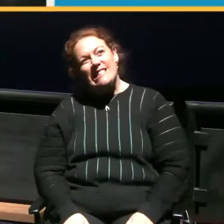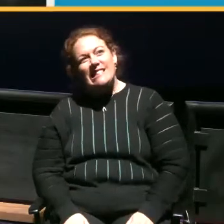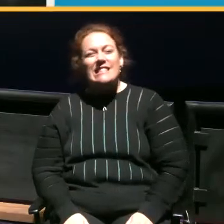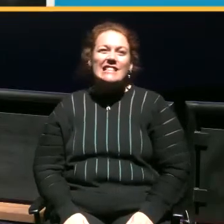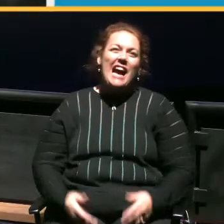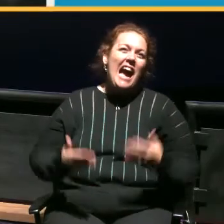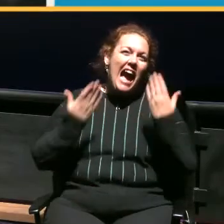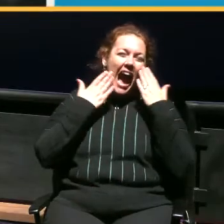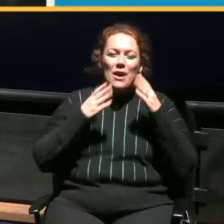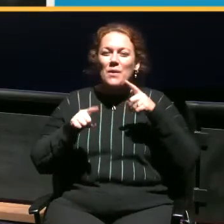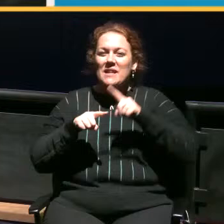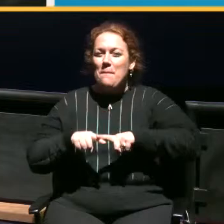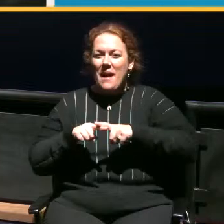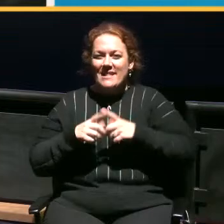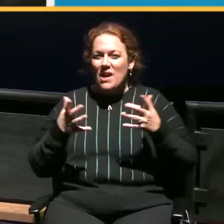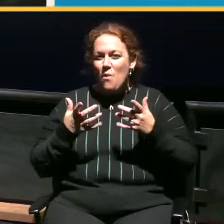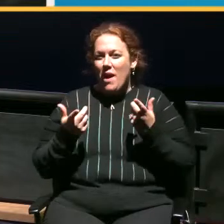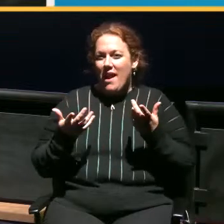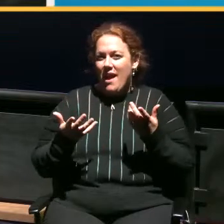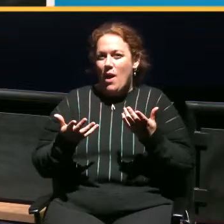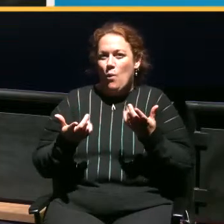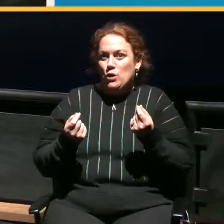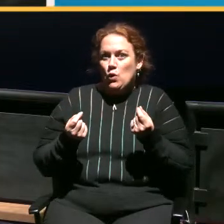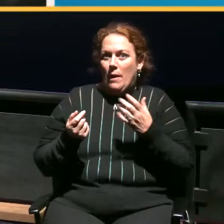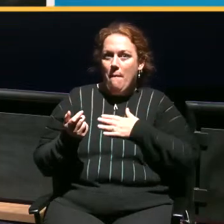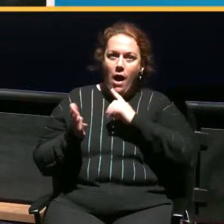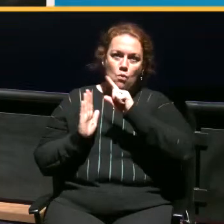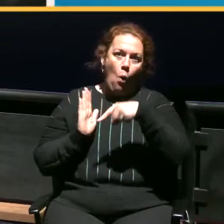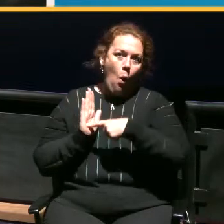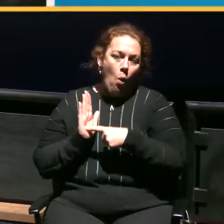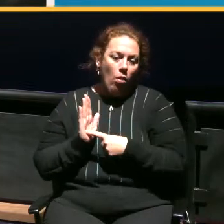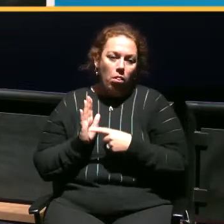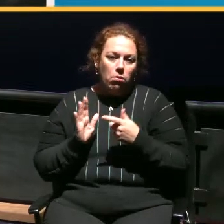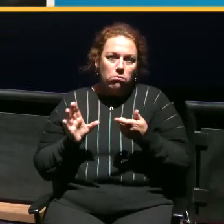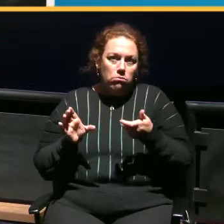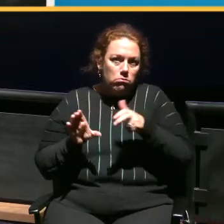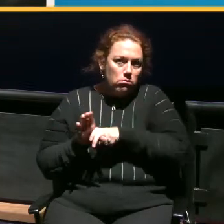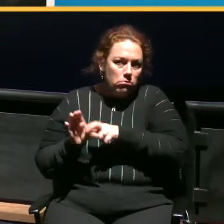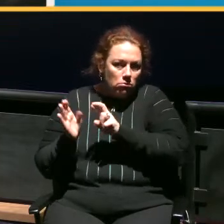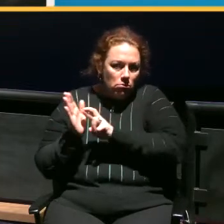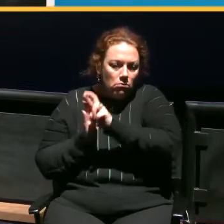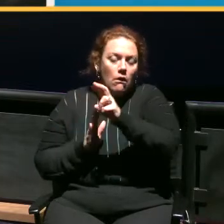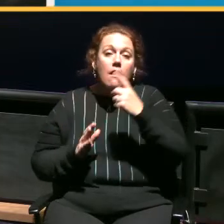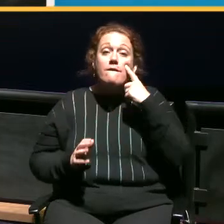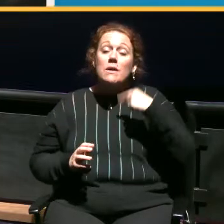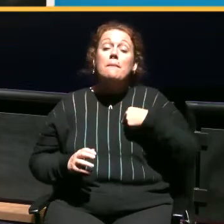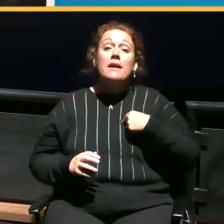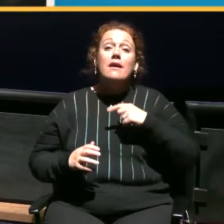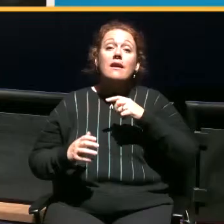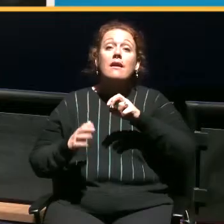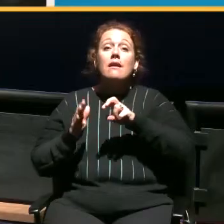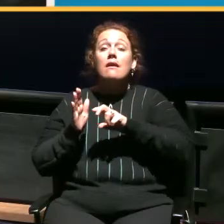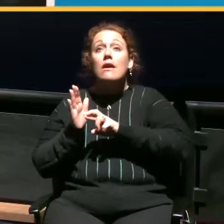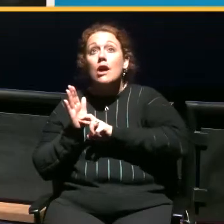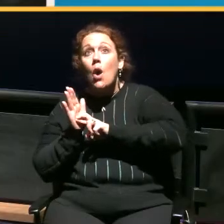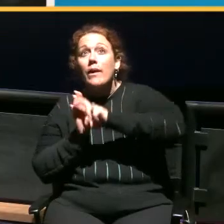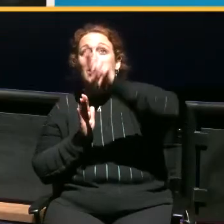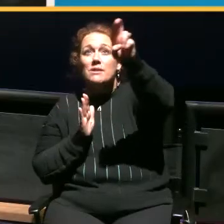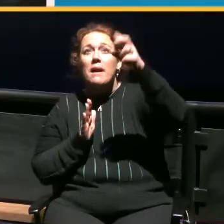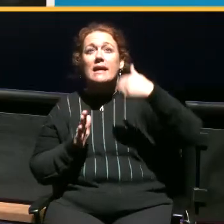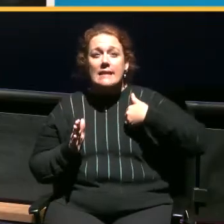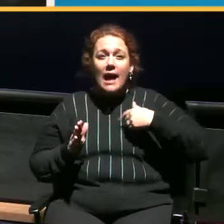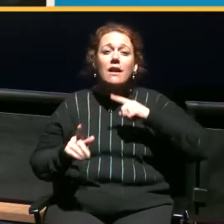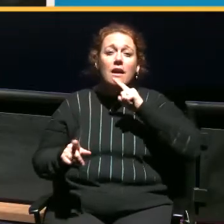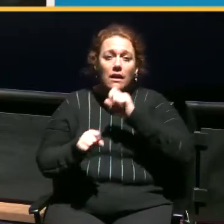depend on what I was going to do. Yeah. You know, I really felt that going to space for me was meaningful because it had a real purpose to it.